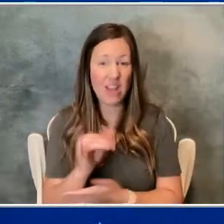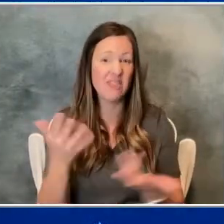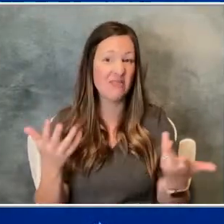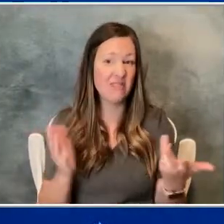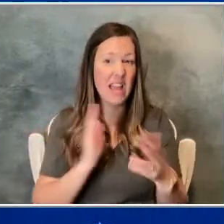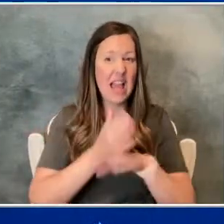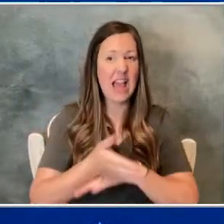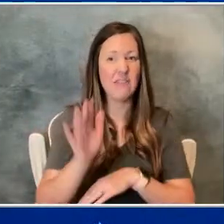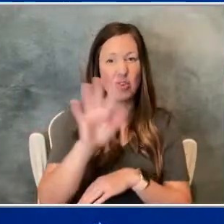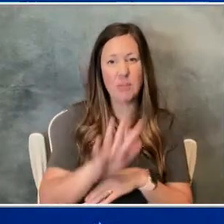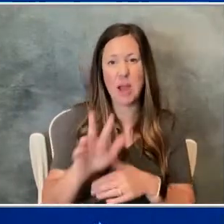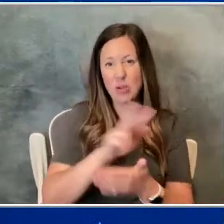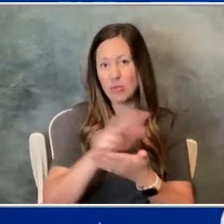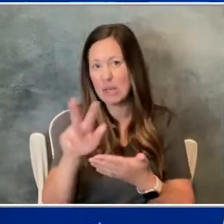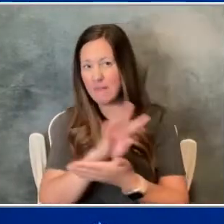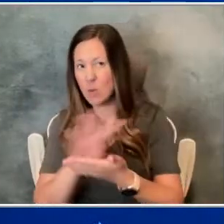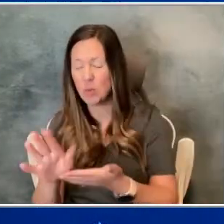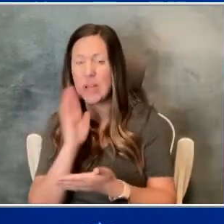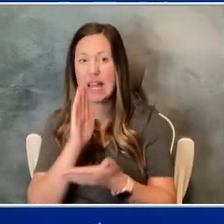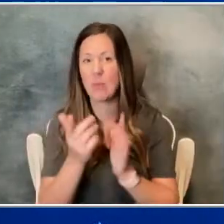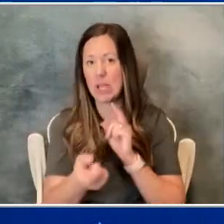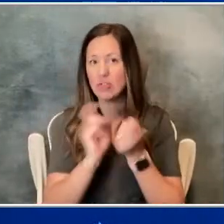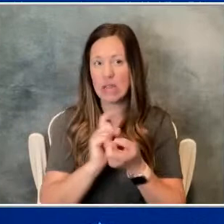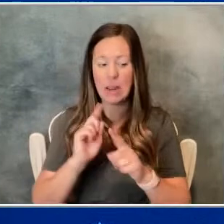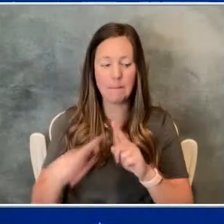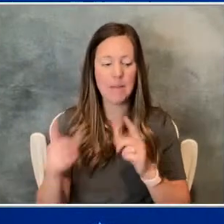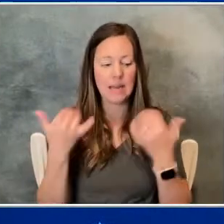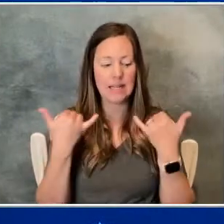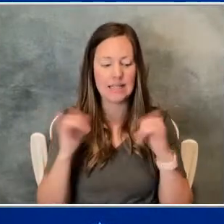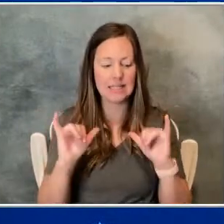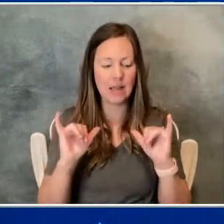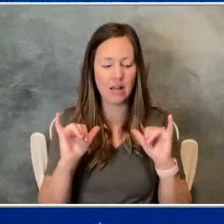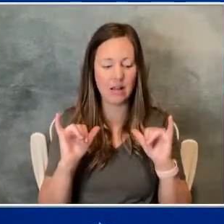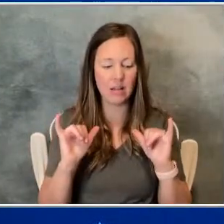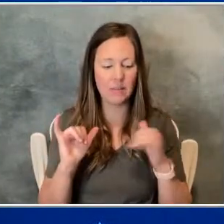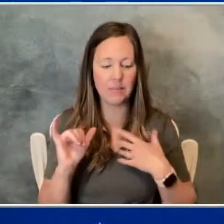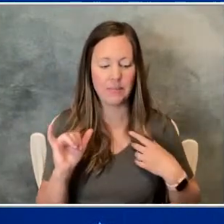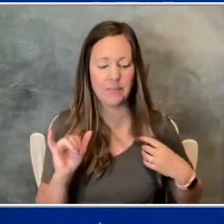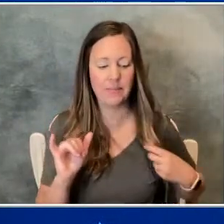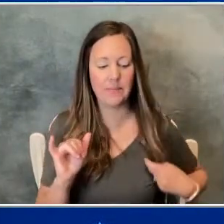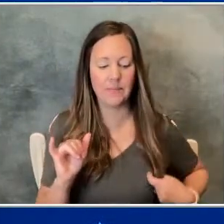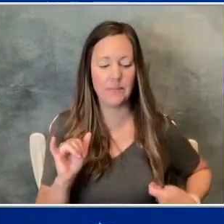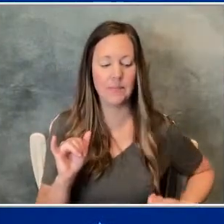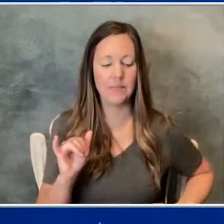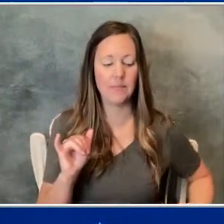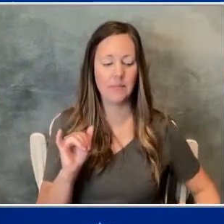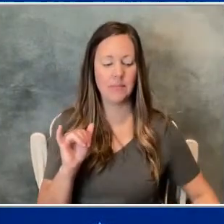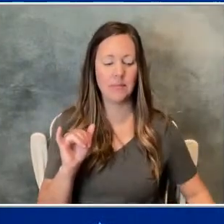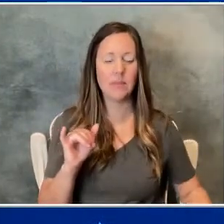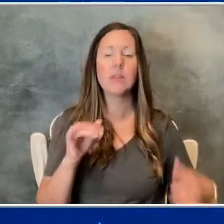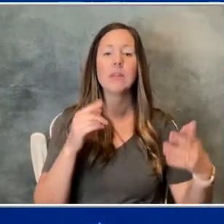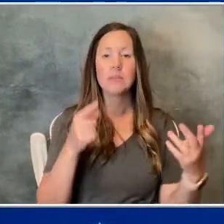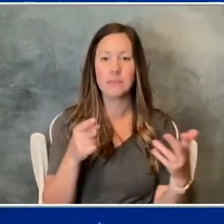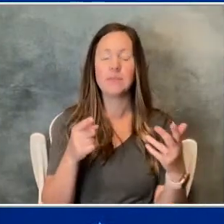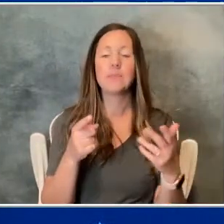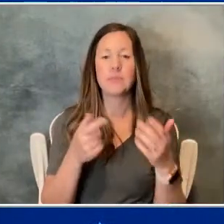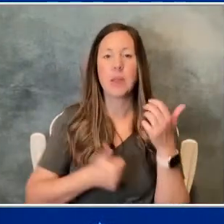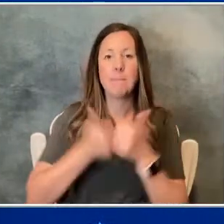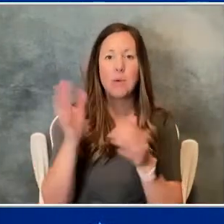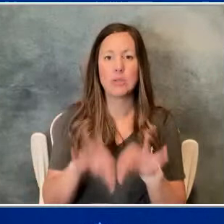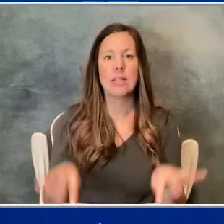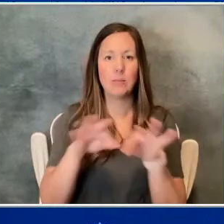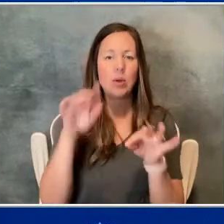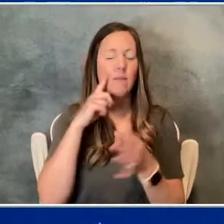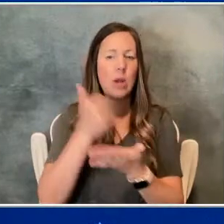for most things, but you still develop a good T cell response, which is most important for helping protect